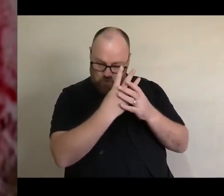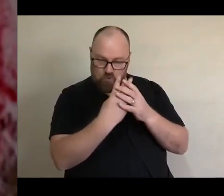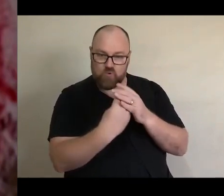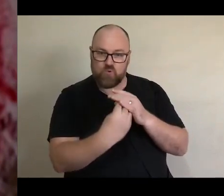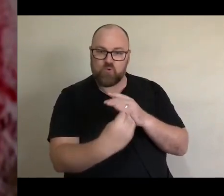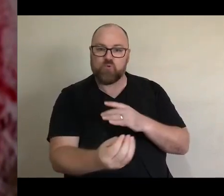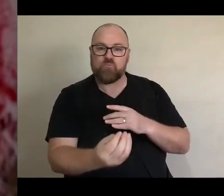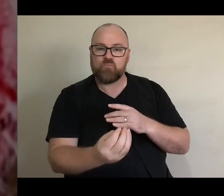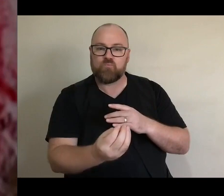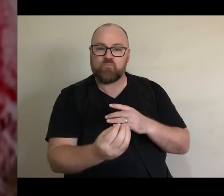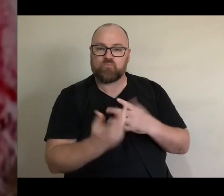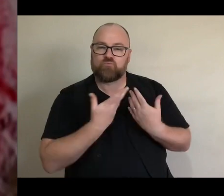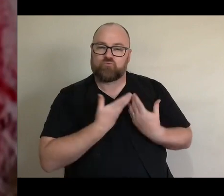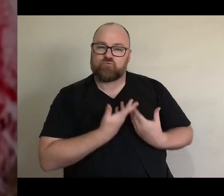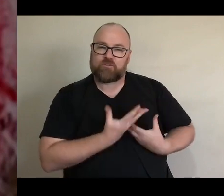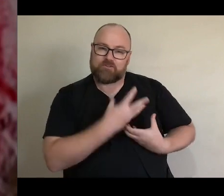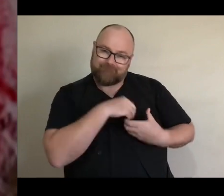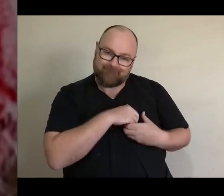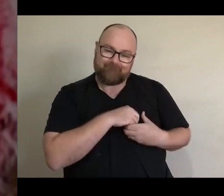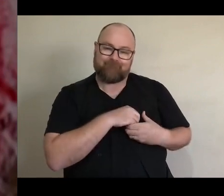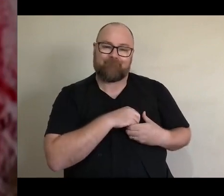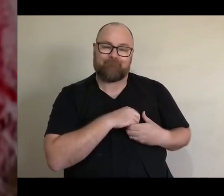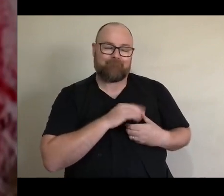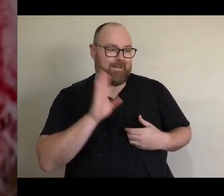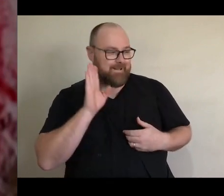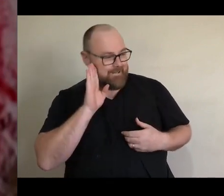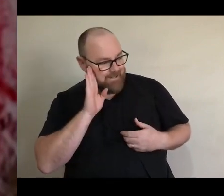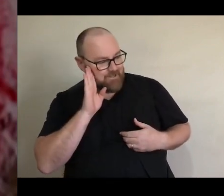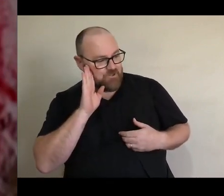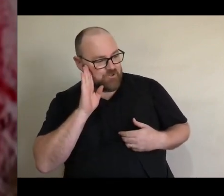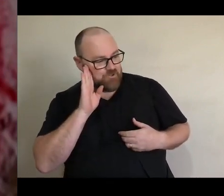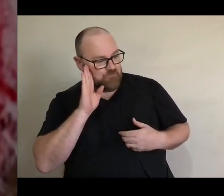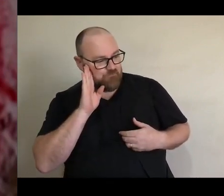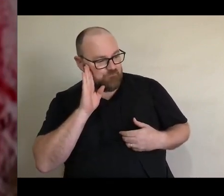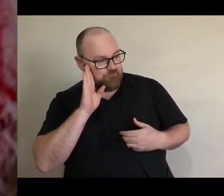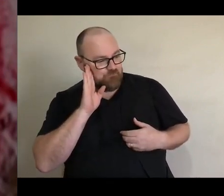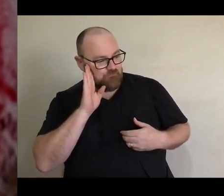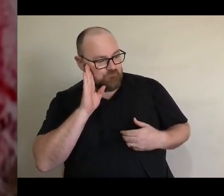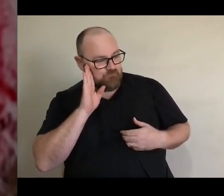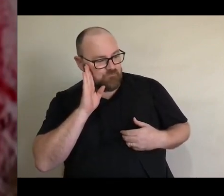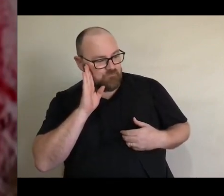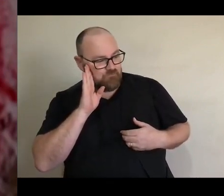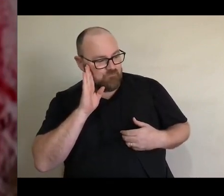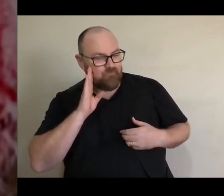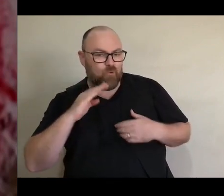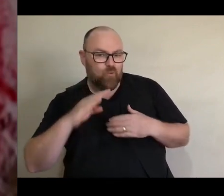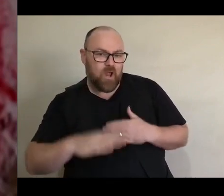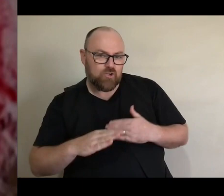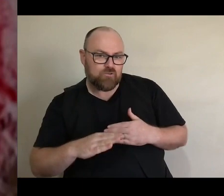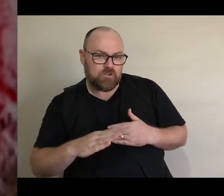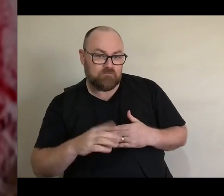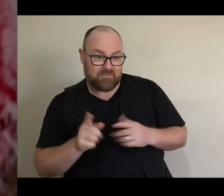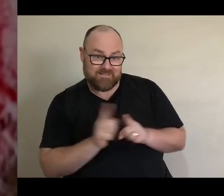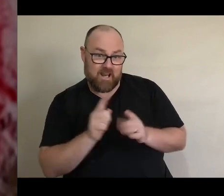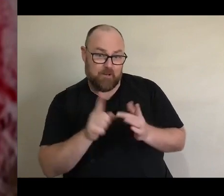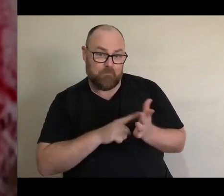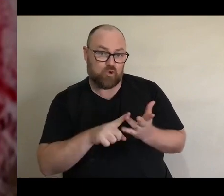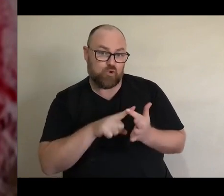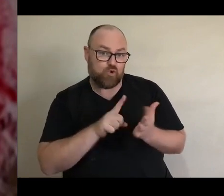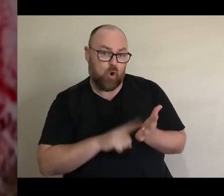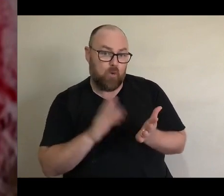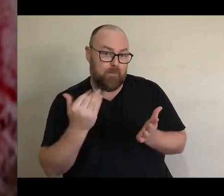hearts. We listen to country. As Joel was saying before, that is a very, very important part of